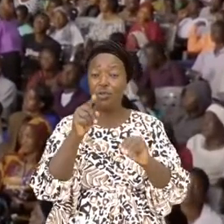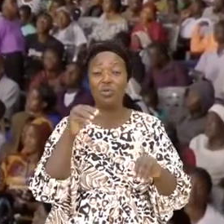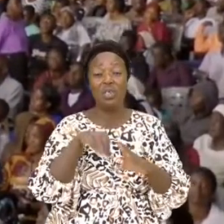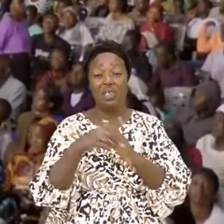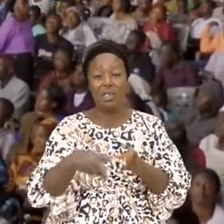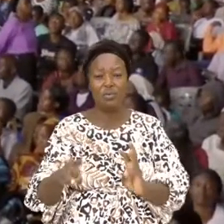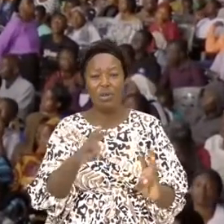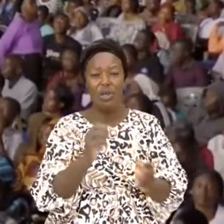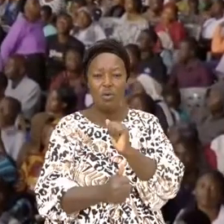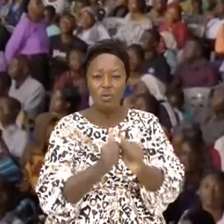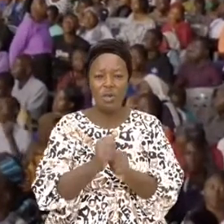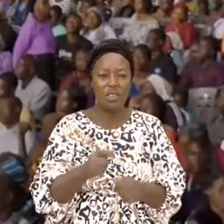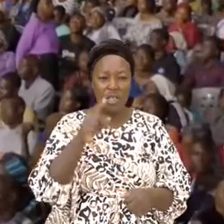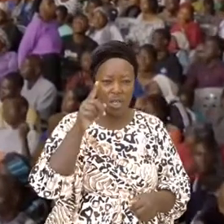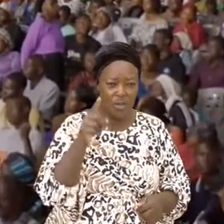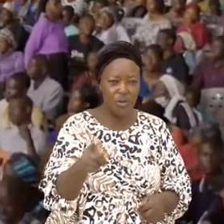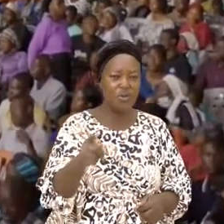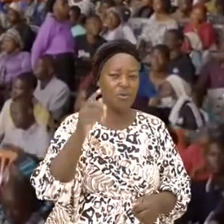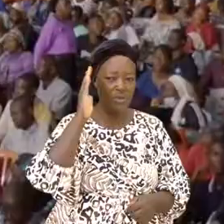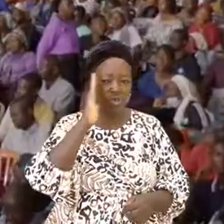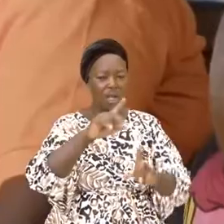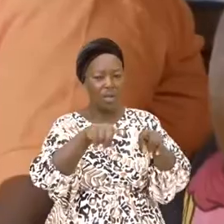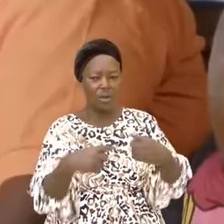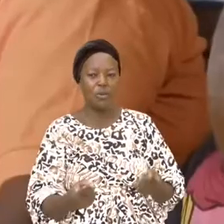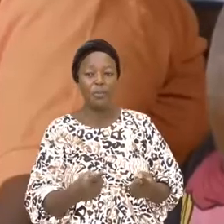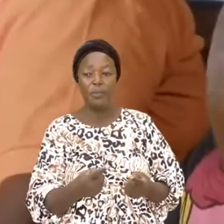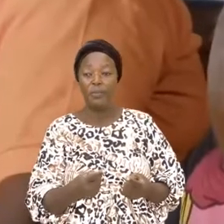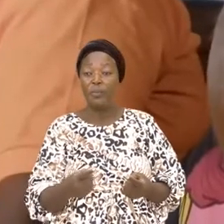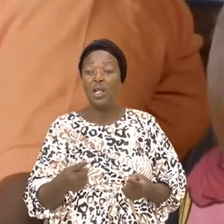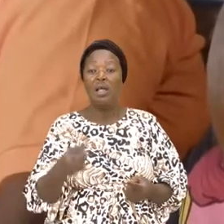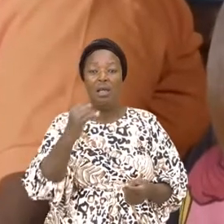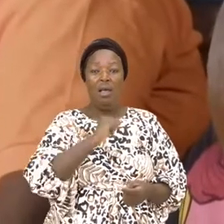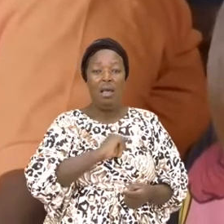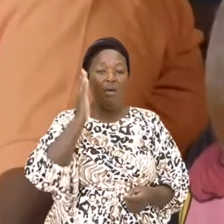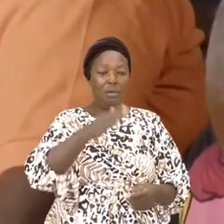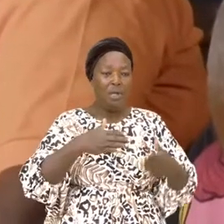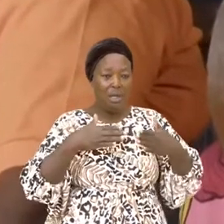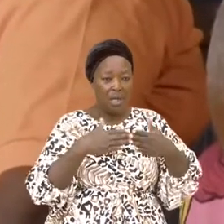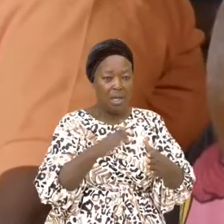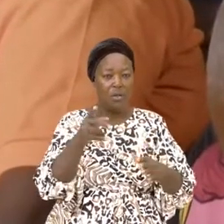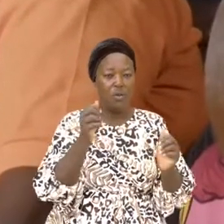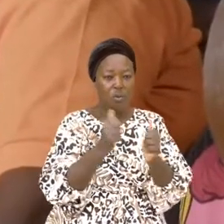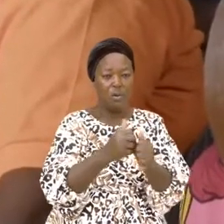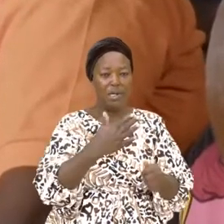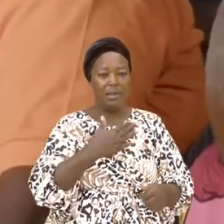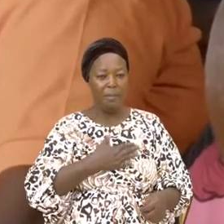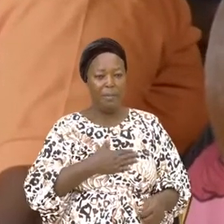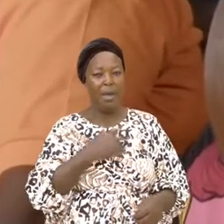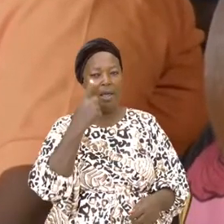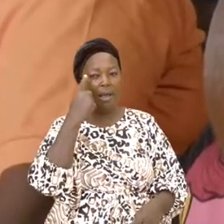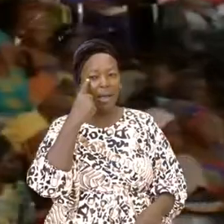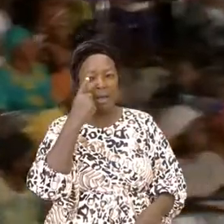way which thou shalt go. I will guide you with mine